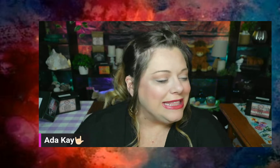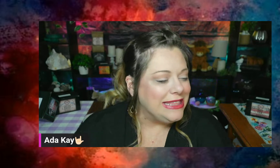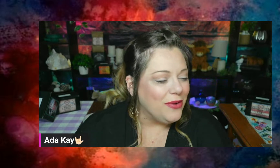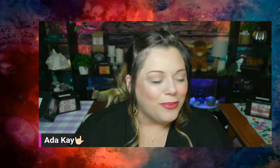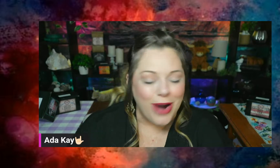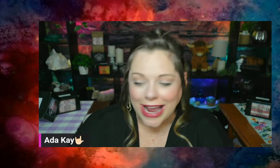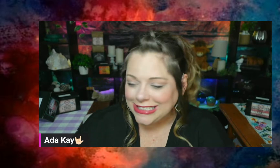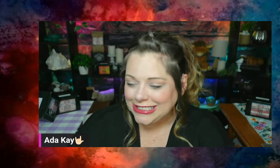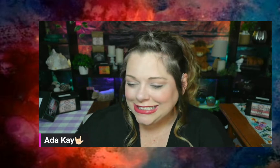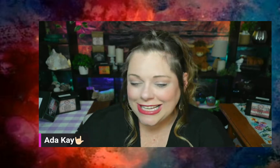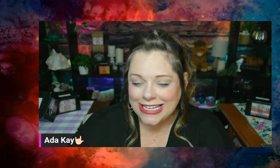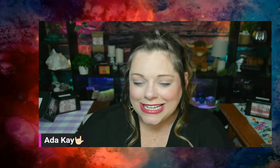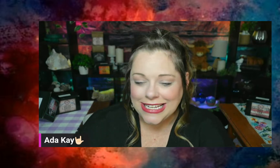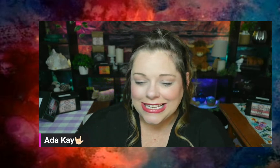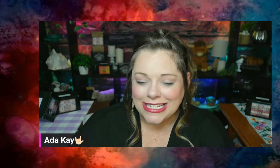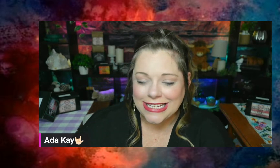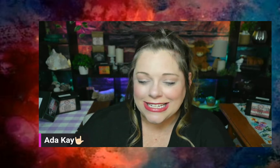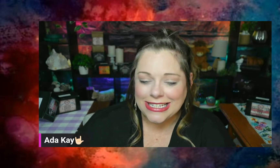Hey there,